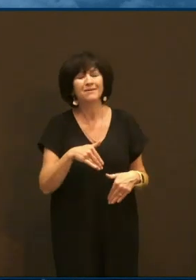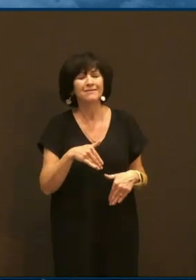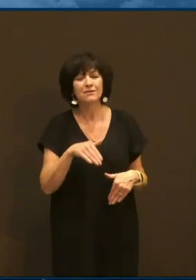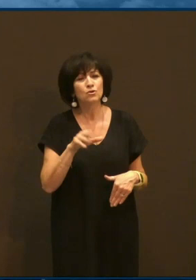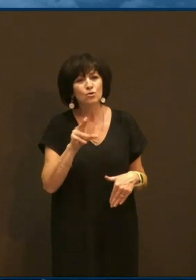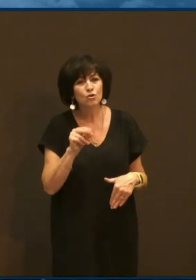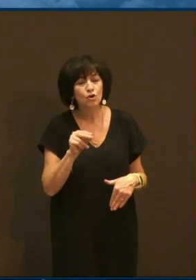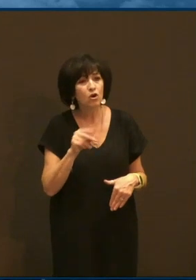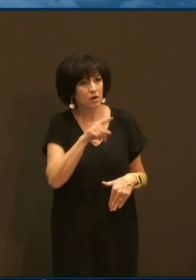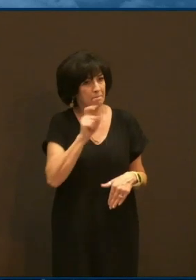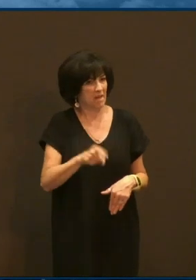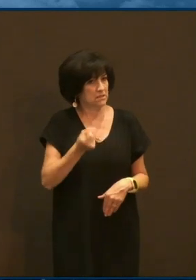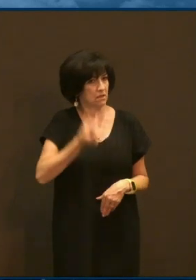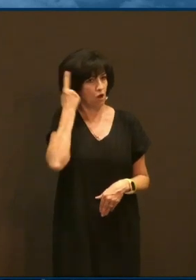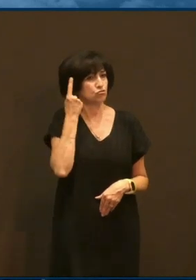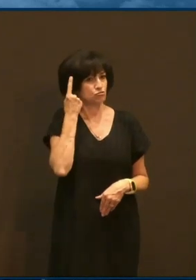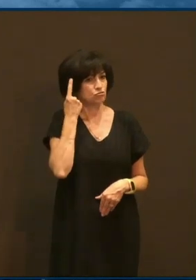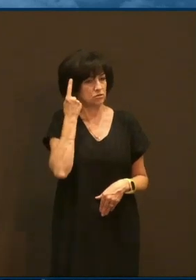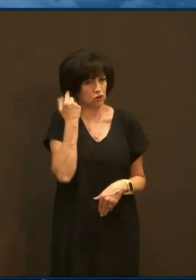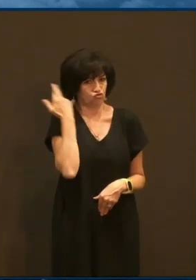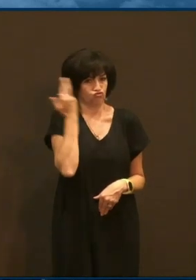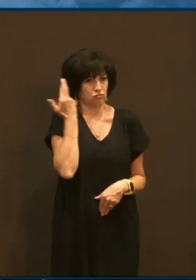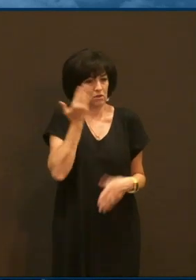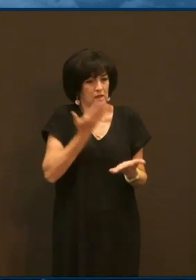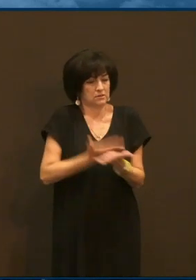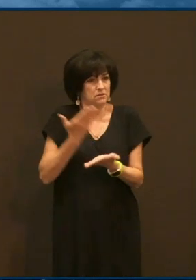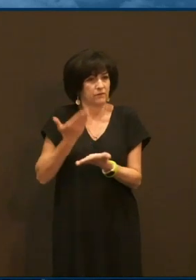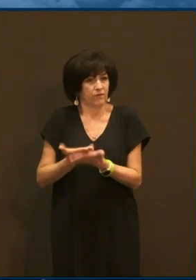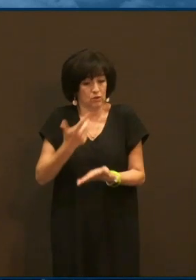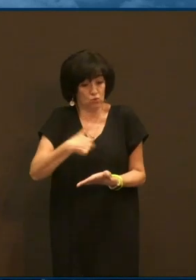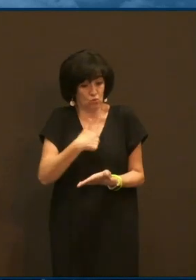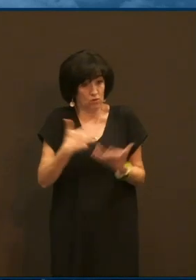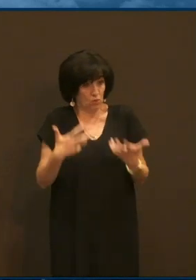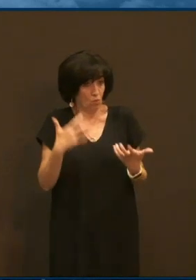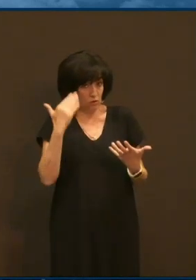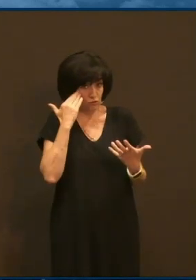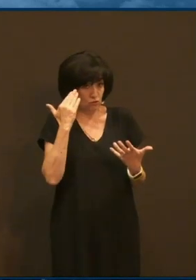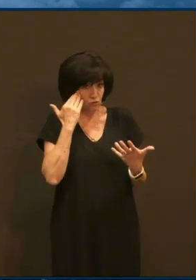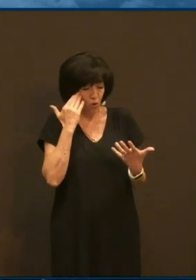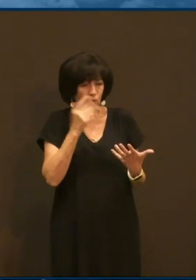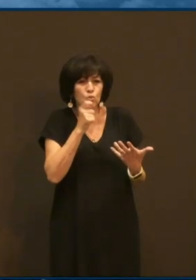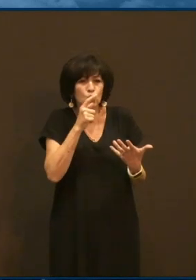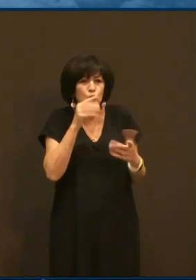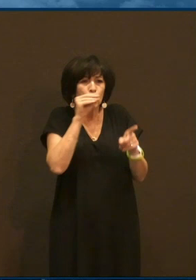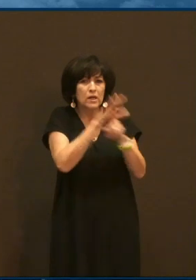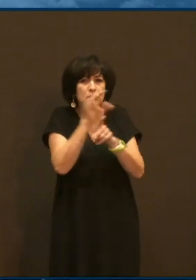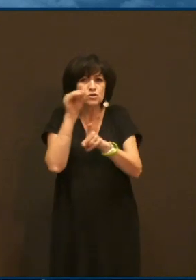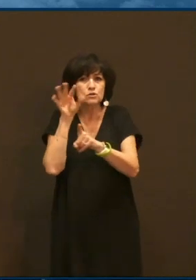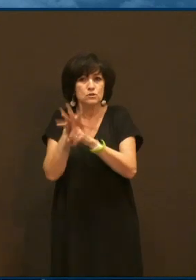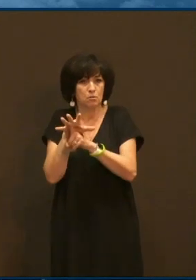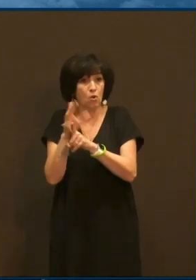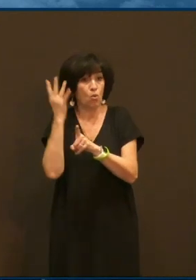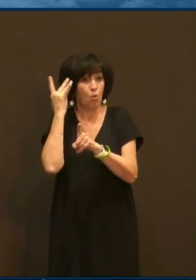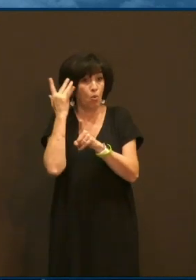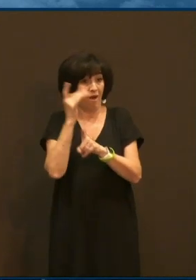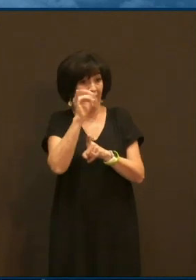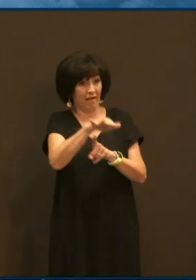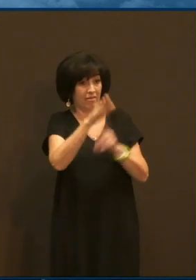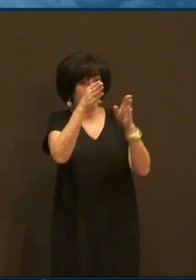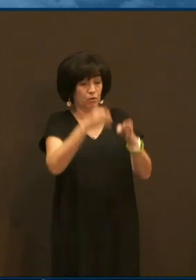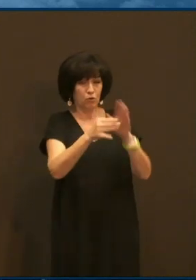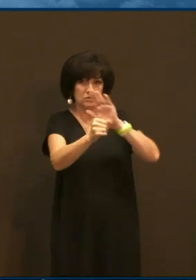the facts. We need to know who's positive, who was exposed, so we can decrease the spread